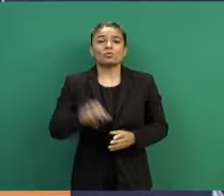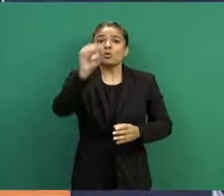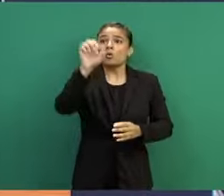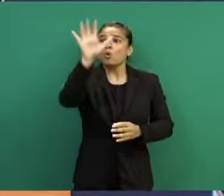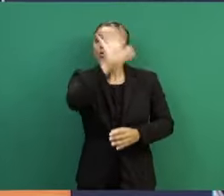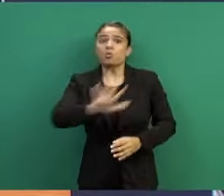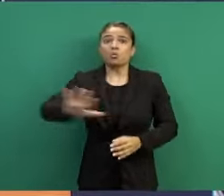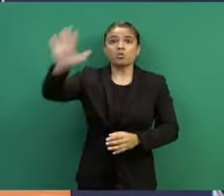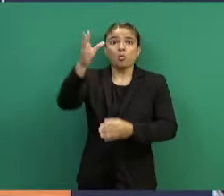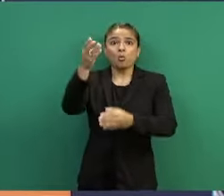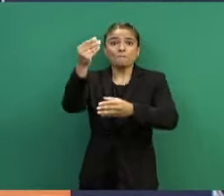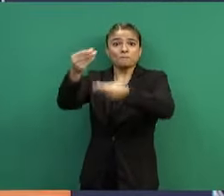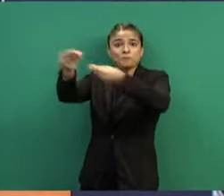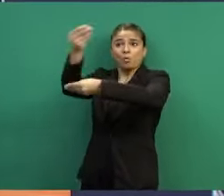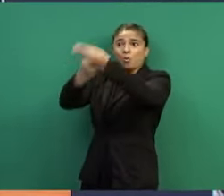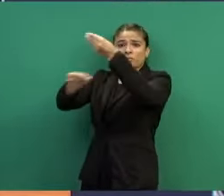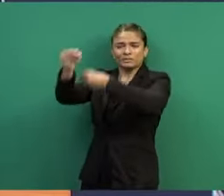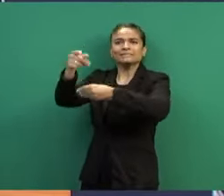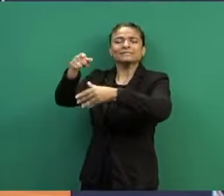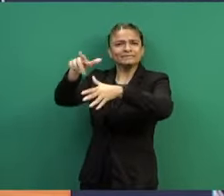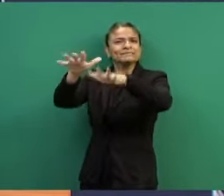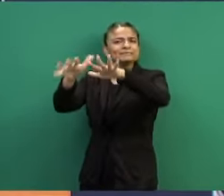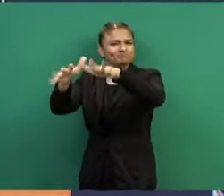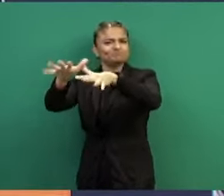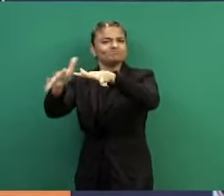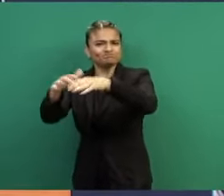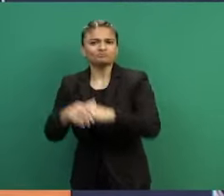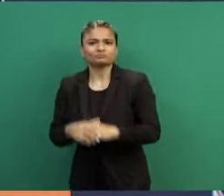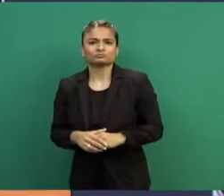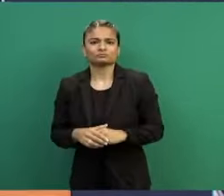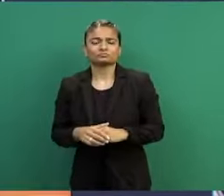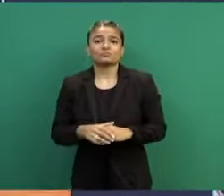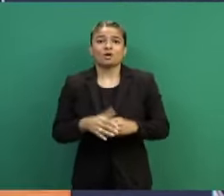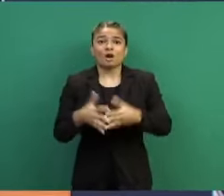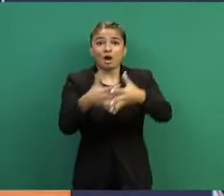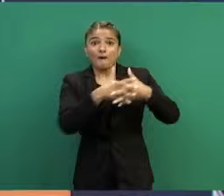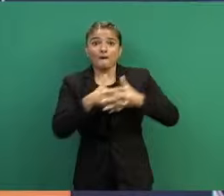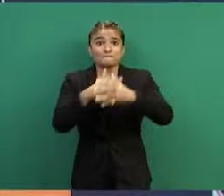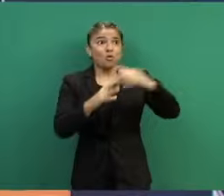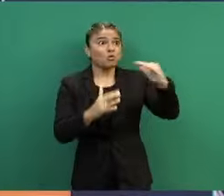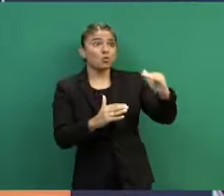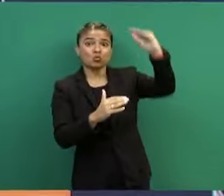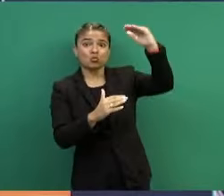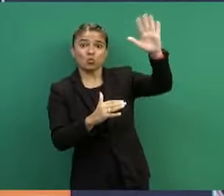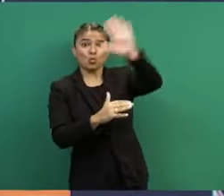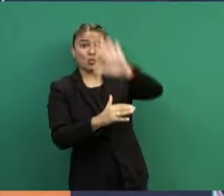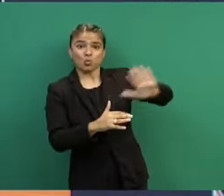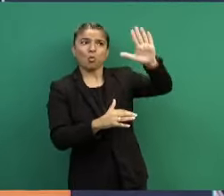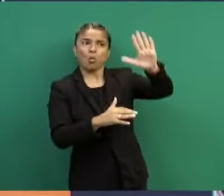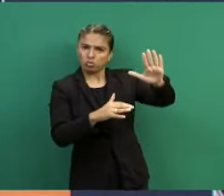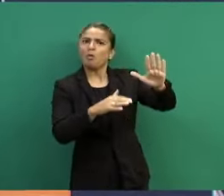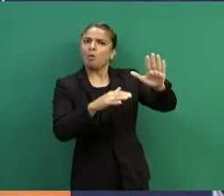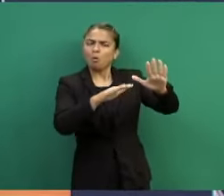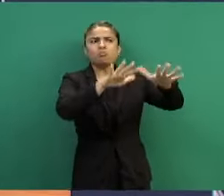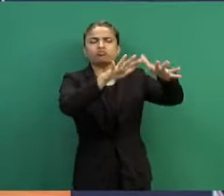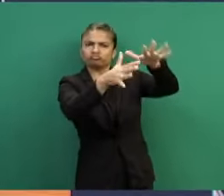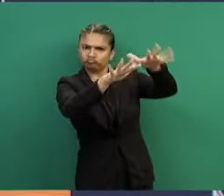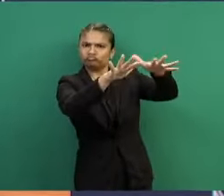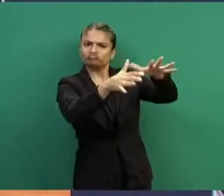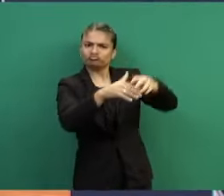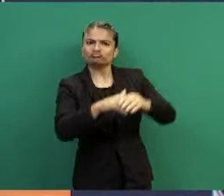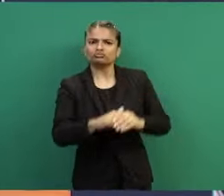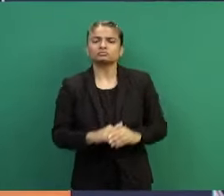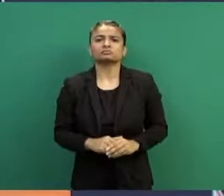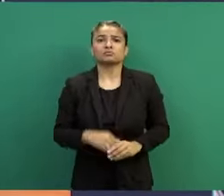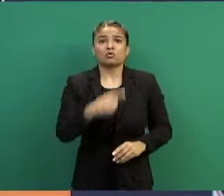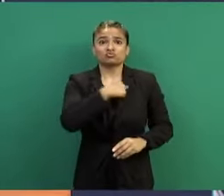area is poor, while the robust growth seen in North America is likely to moderate.